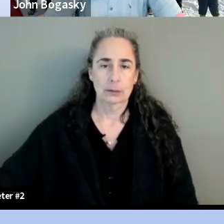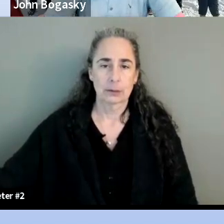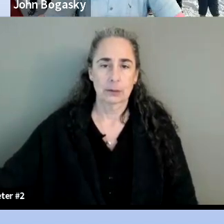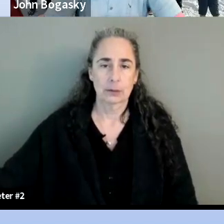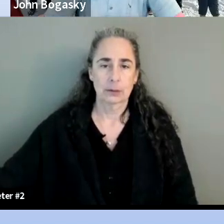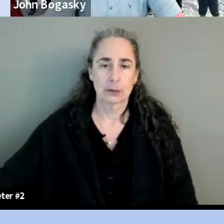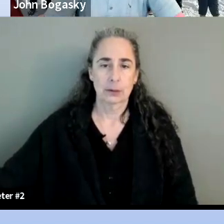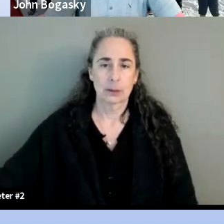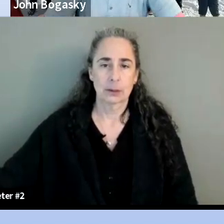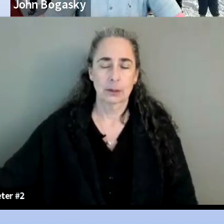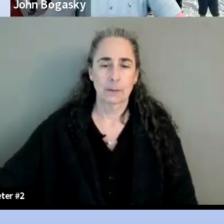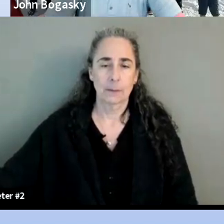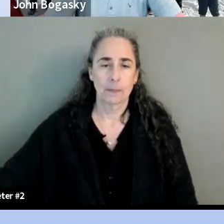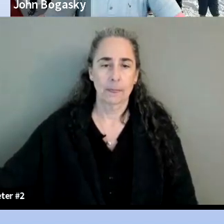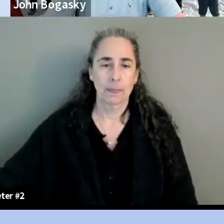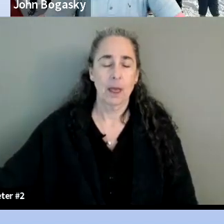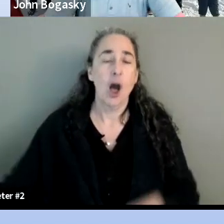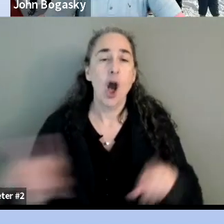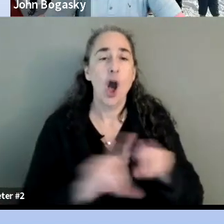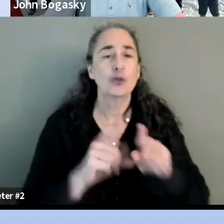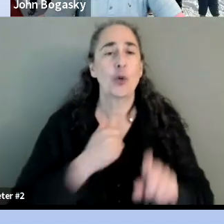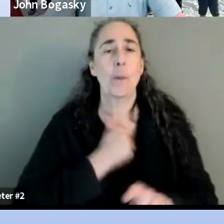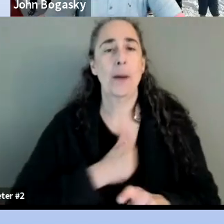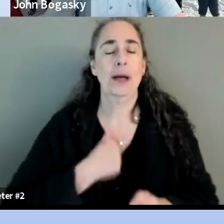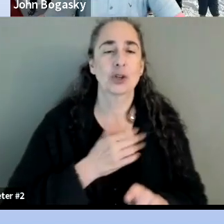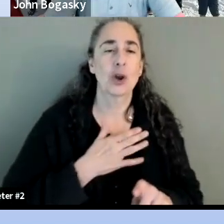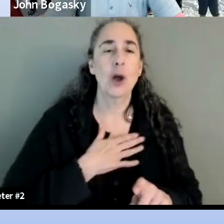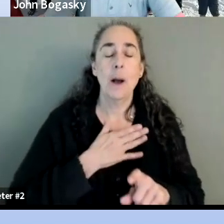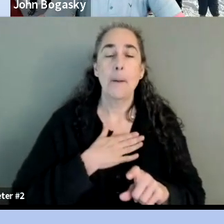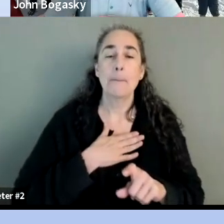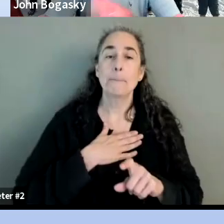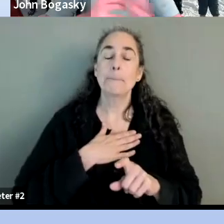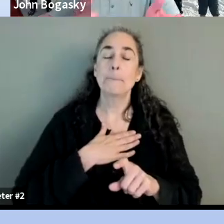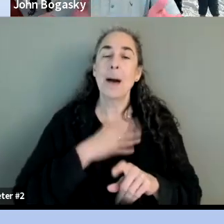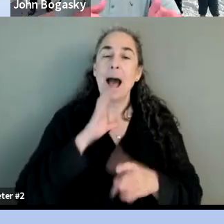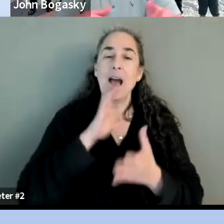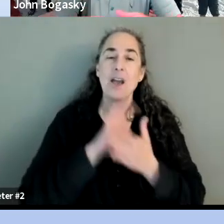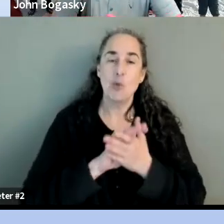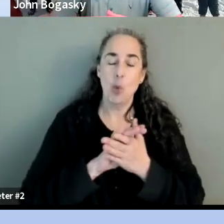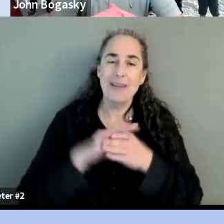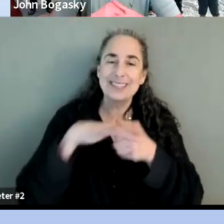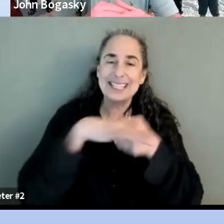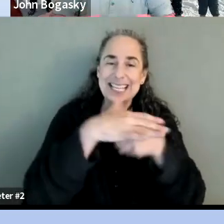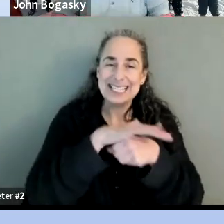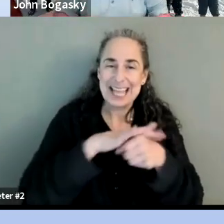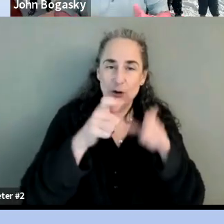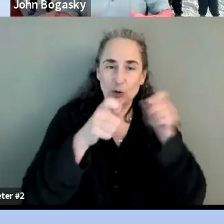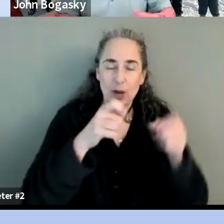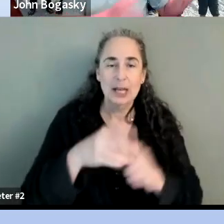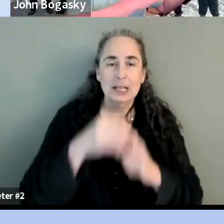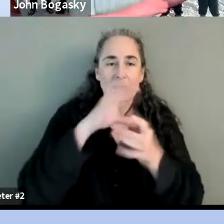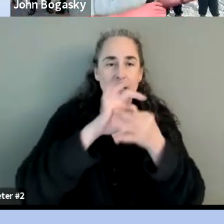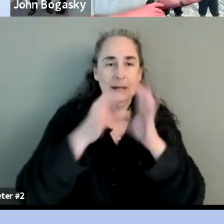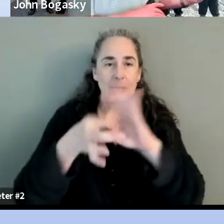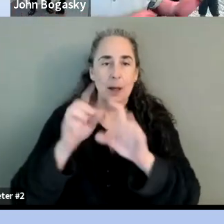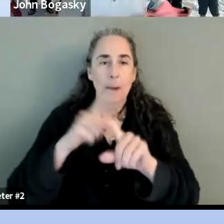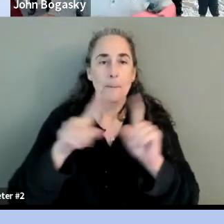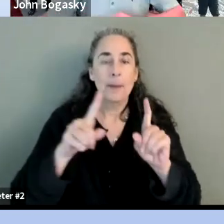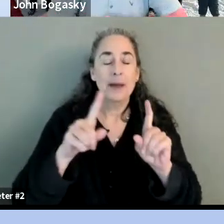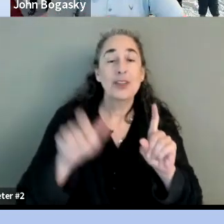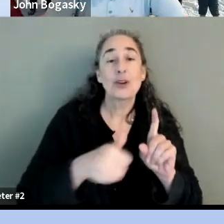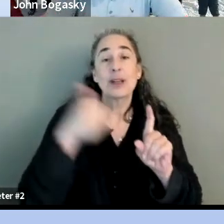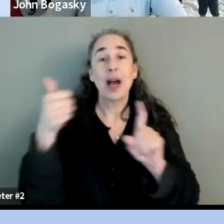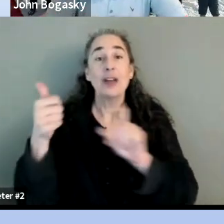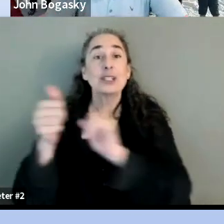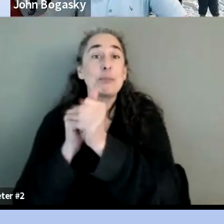I also need to apologize on behalf of my wife, who is the area director for Special Olympics. She wanted to be here tonight, but there is a competing Special